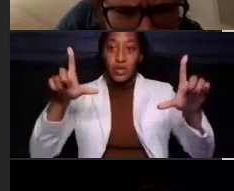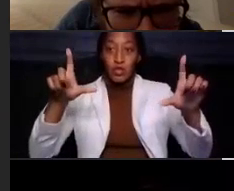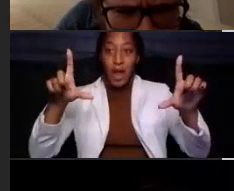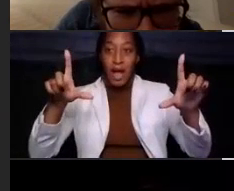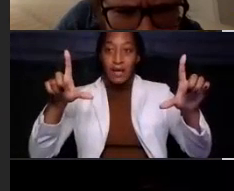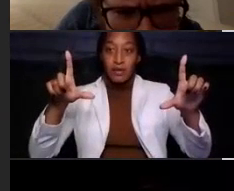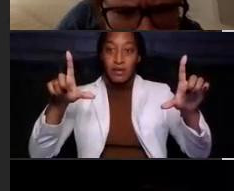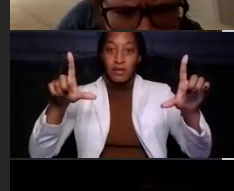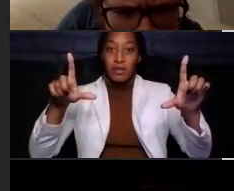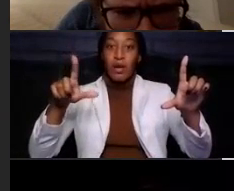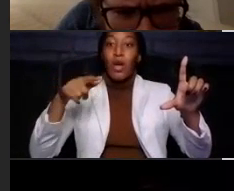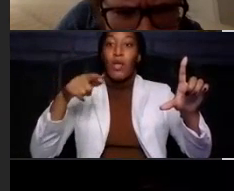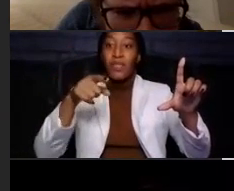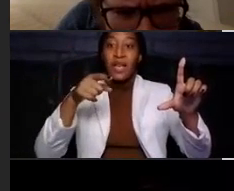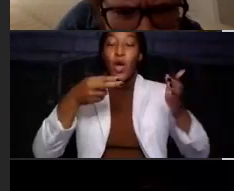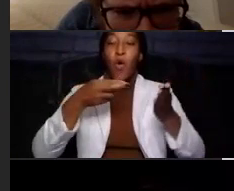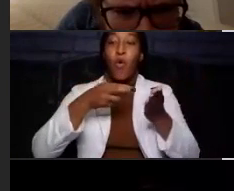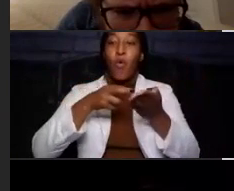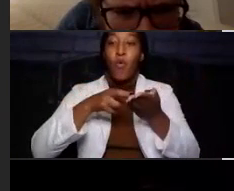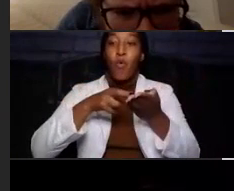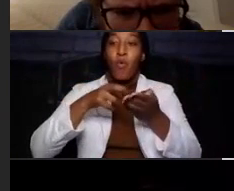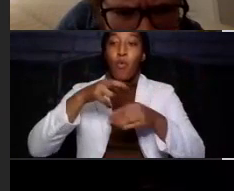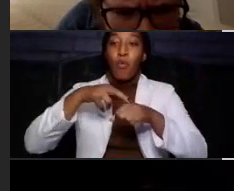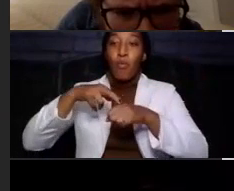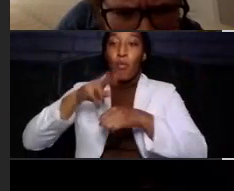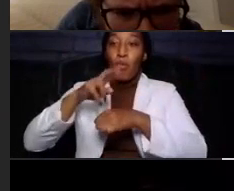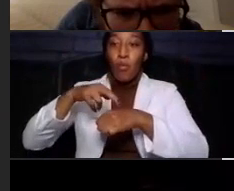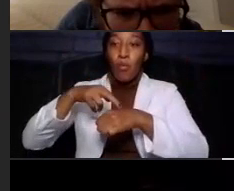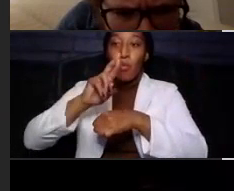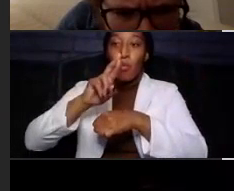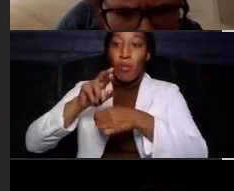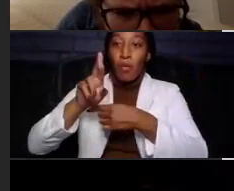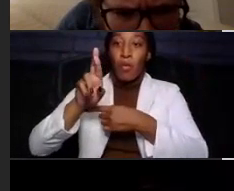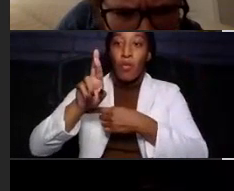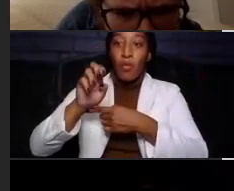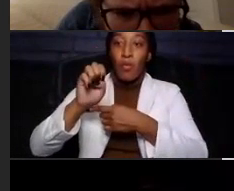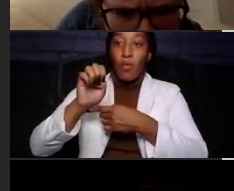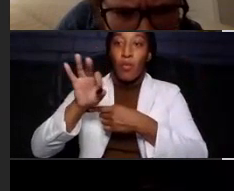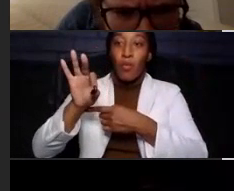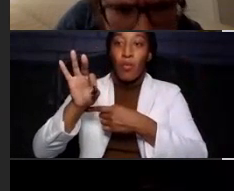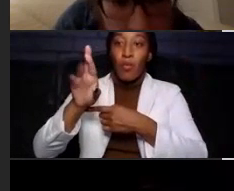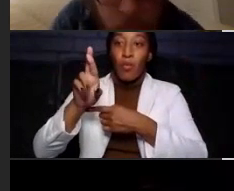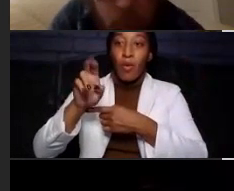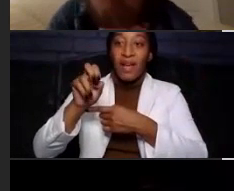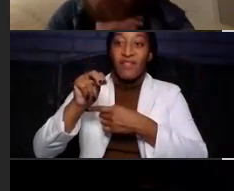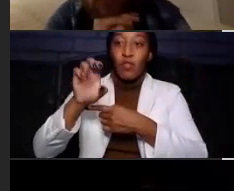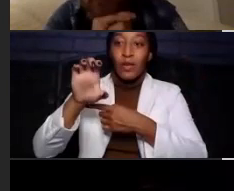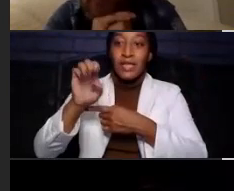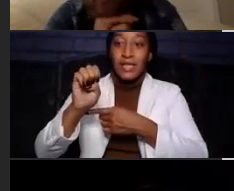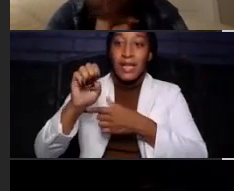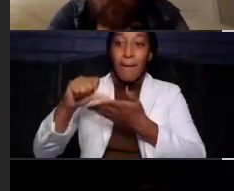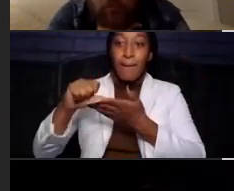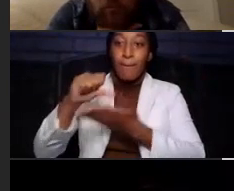to include a reference page. That reference page must be formatted according to APA, which means you